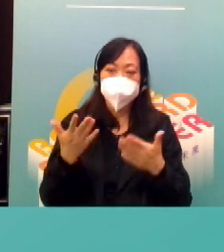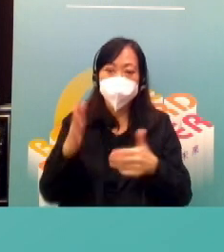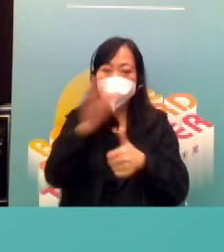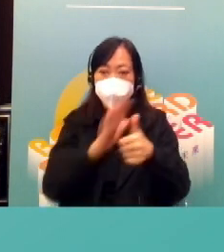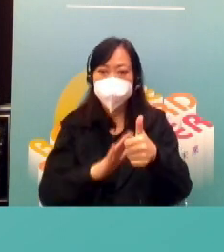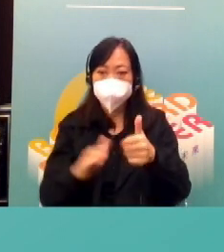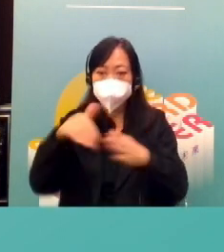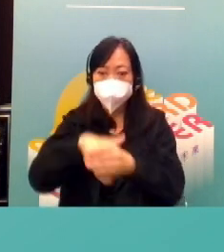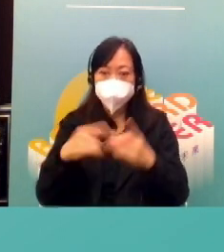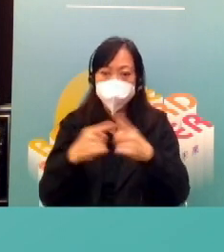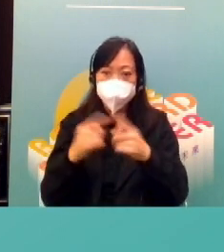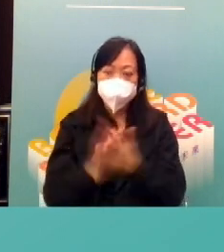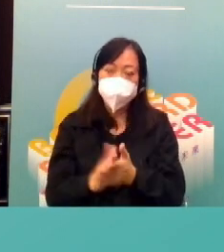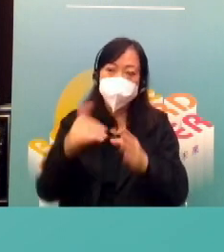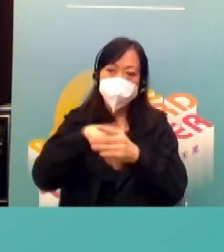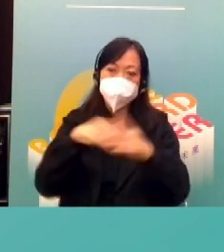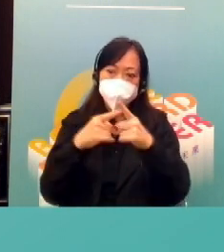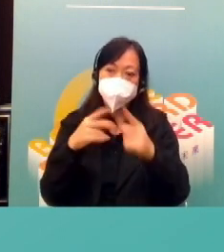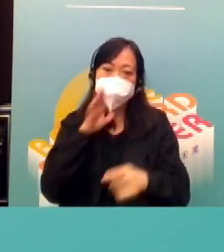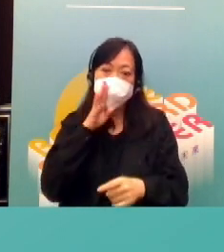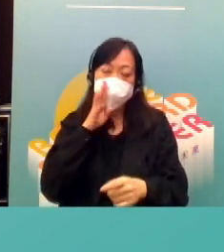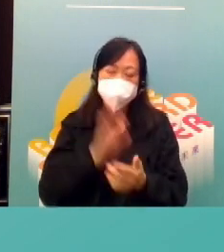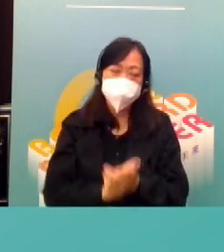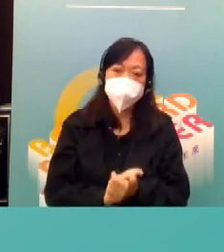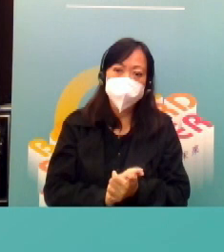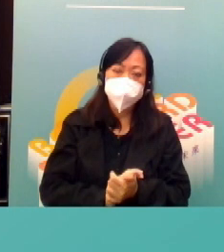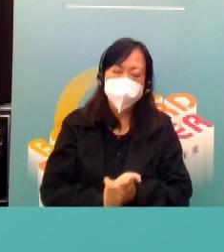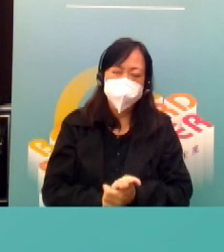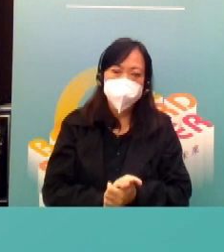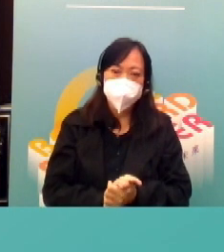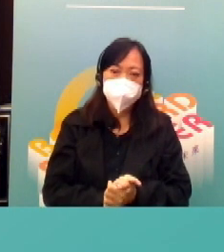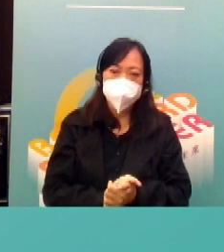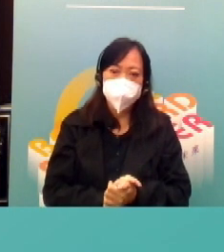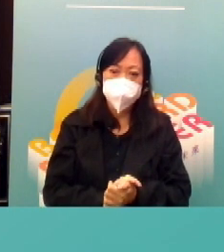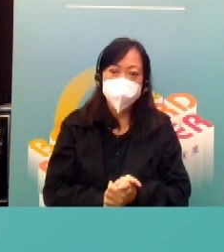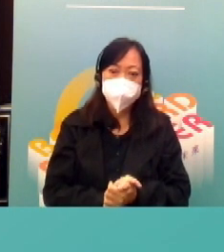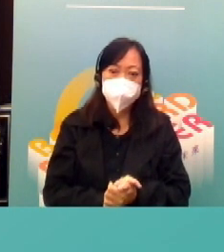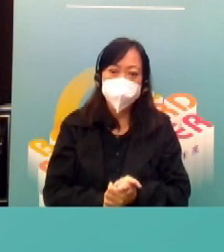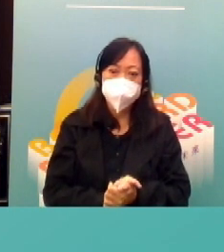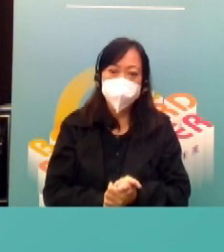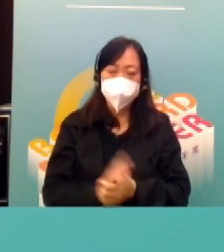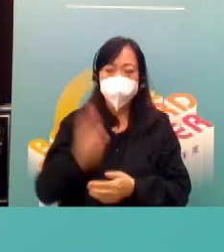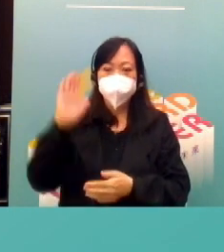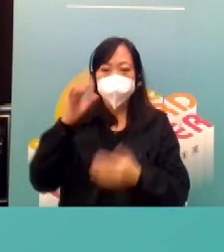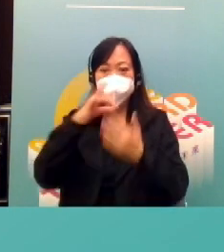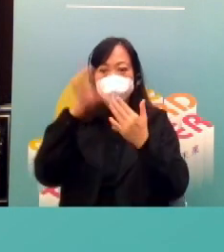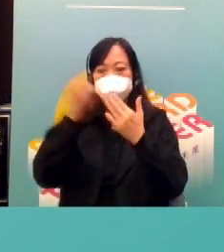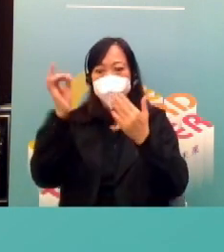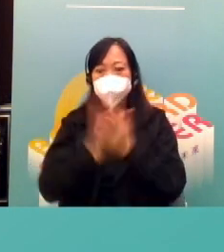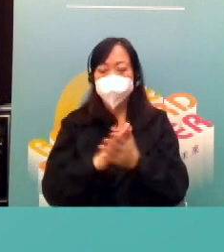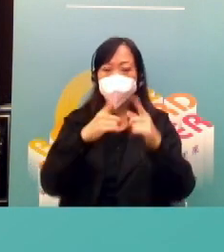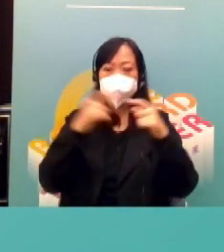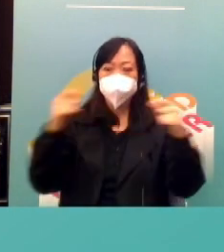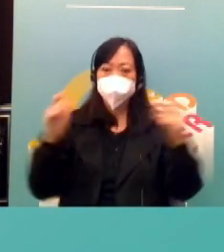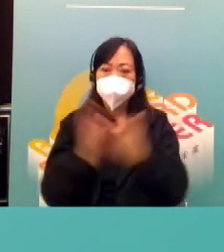in Thailand, and you have the option of, I don't know, investing in a hotel in downtown Bangkok, or indeed